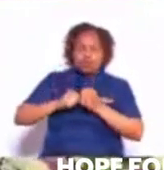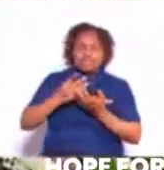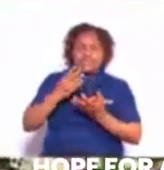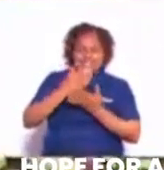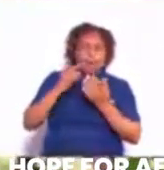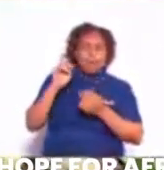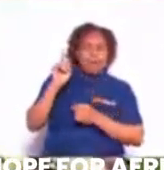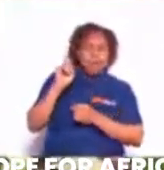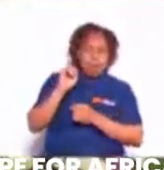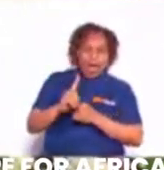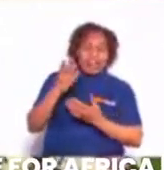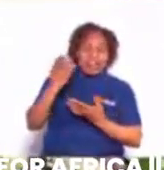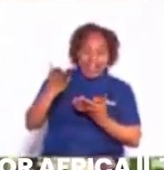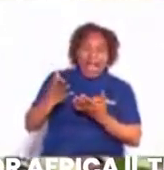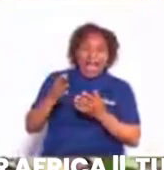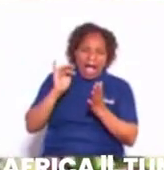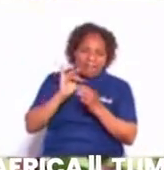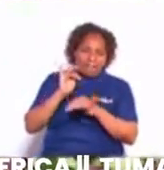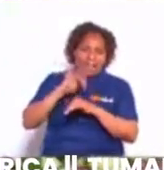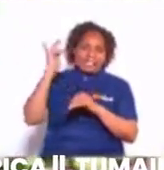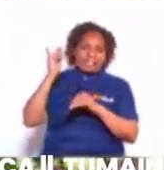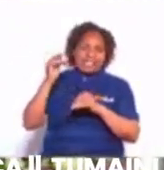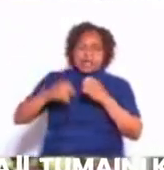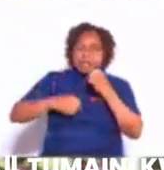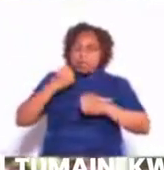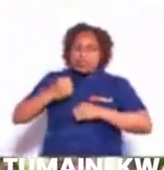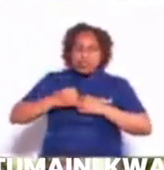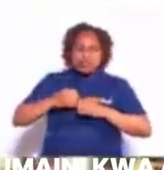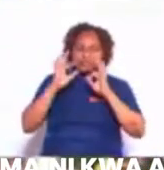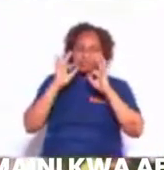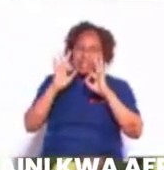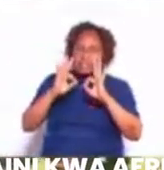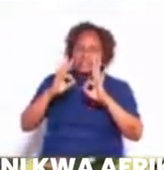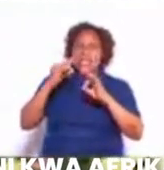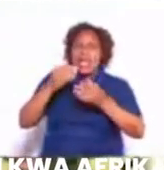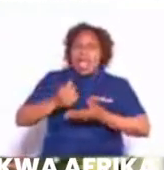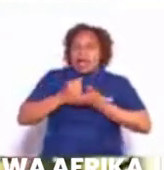And emotional intelligence will help you to make more friends.